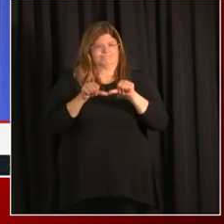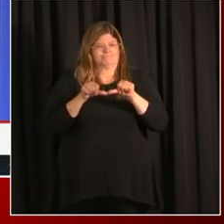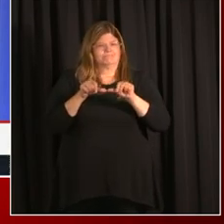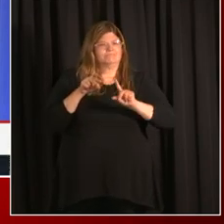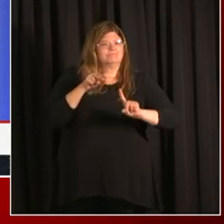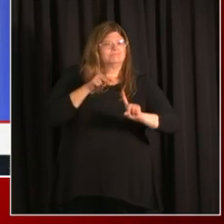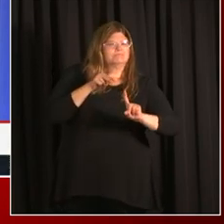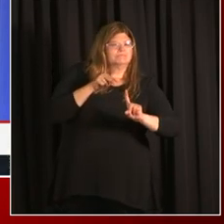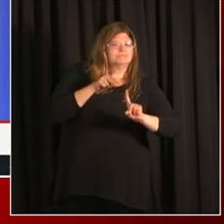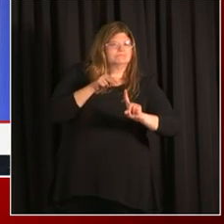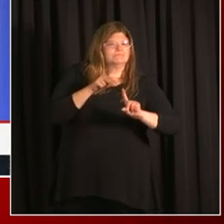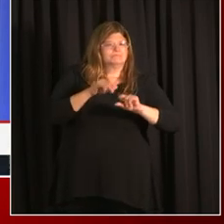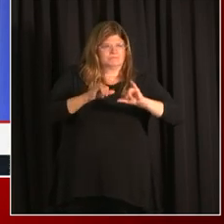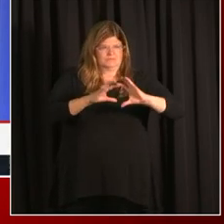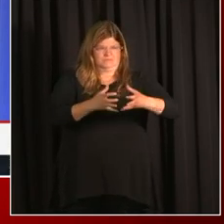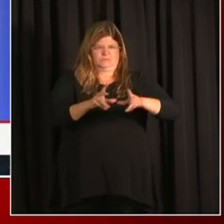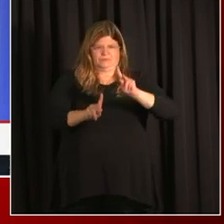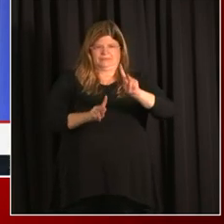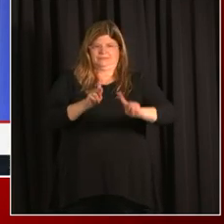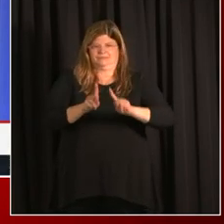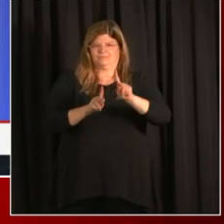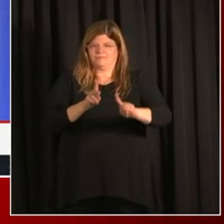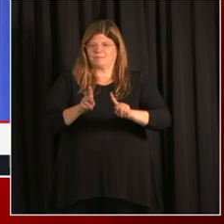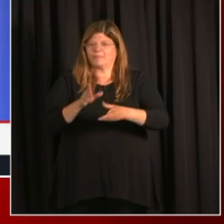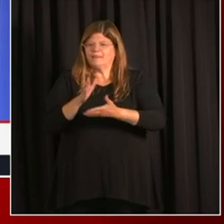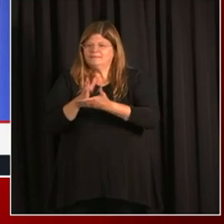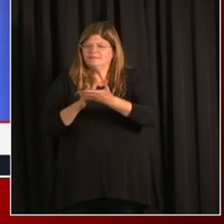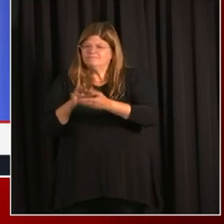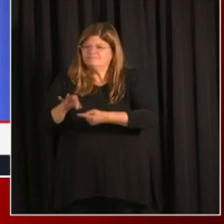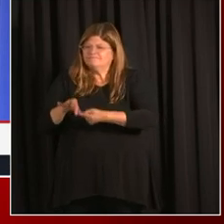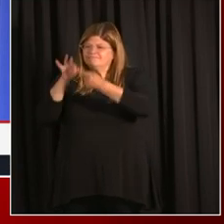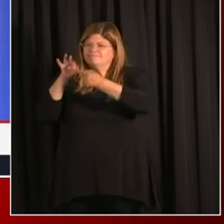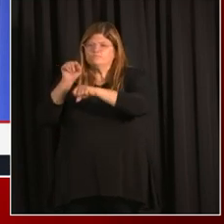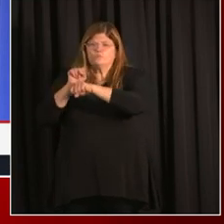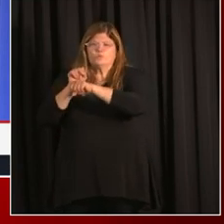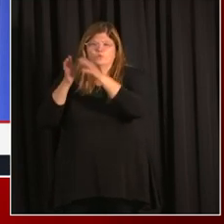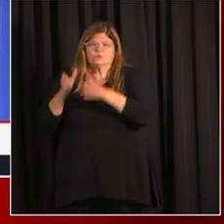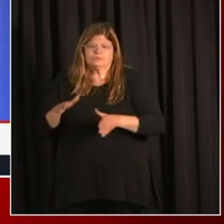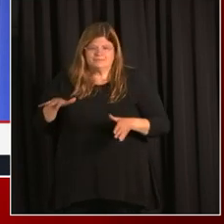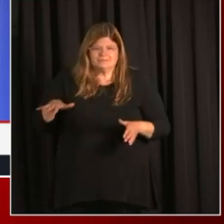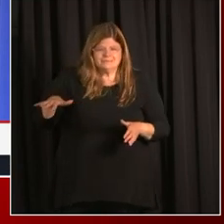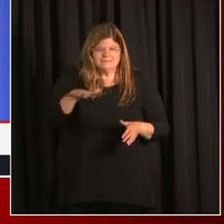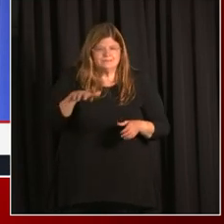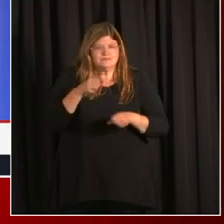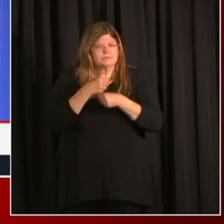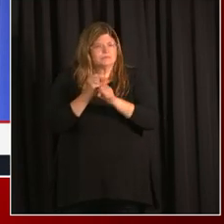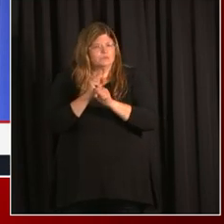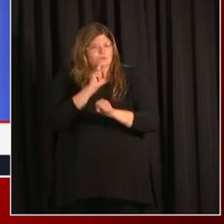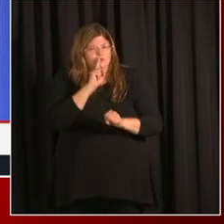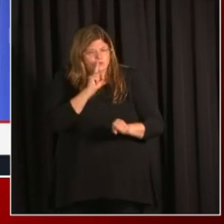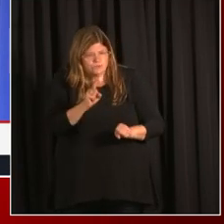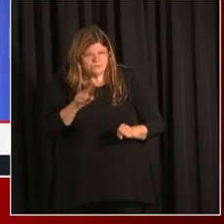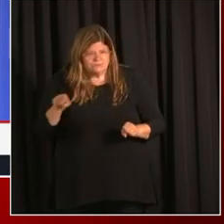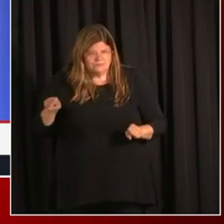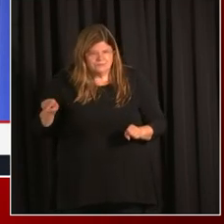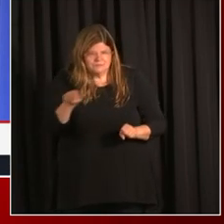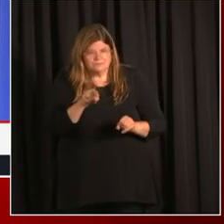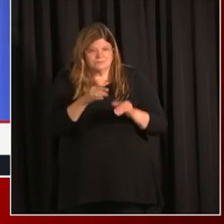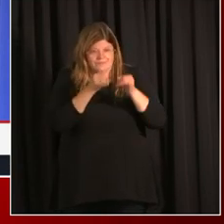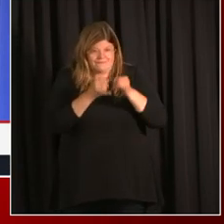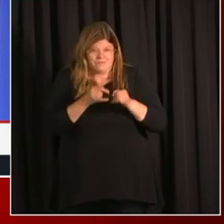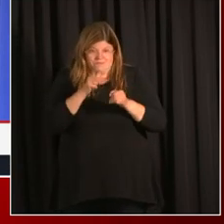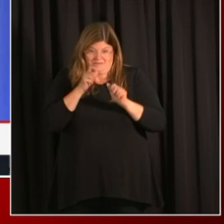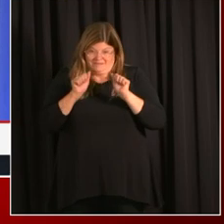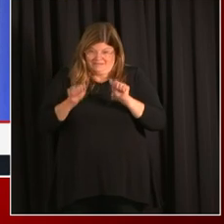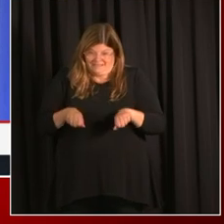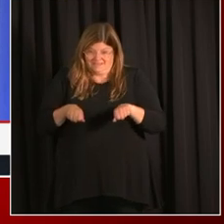surveillance of those populations or those particular employee groups to ensure that those individuals who